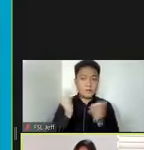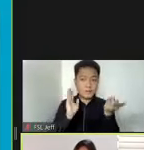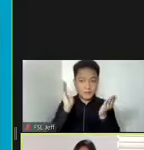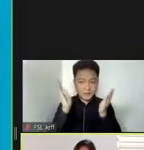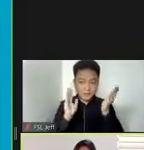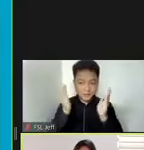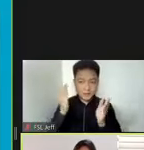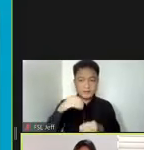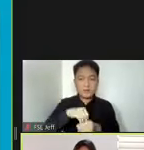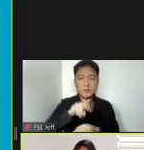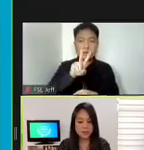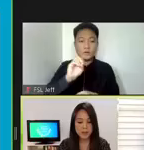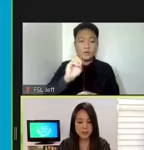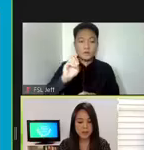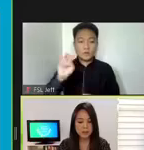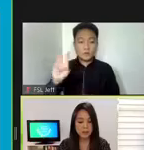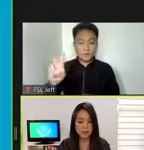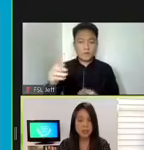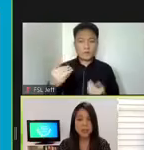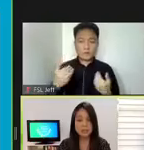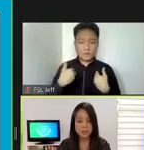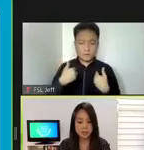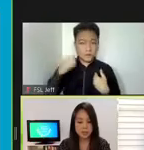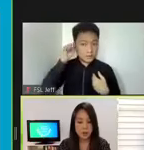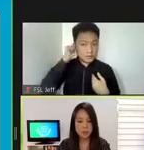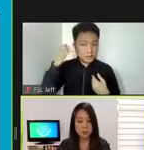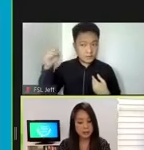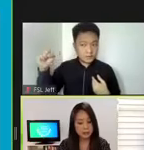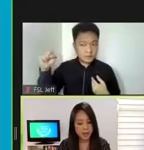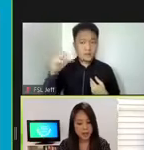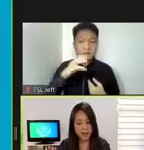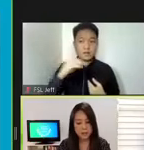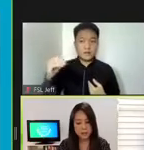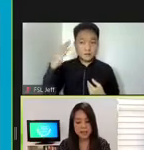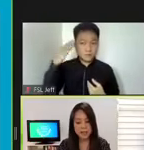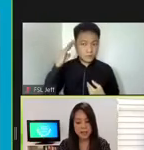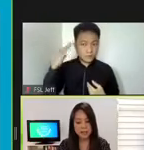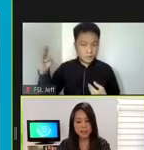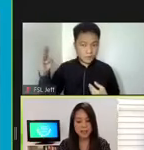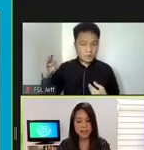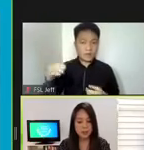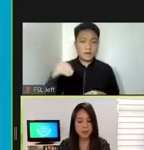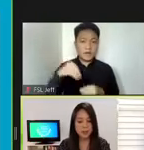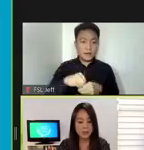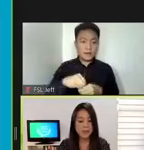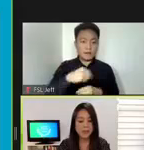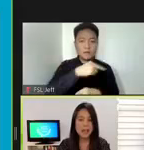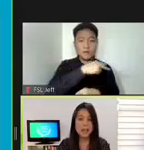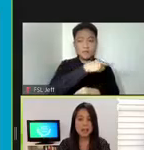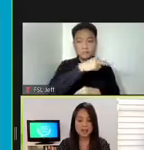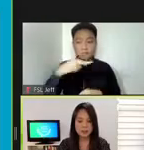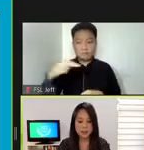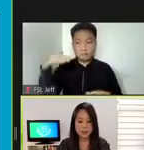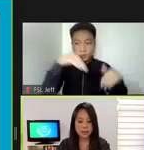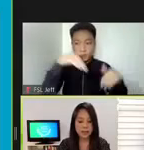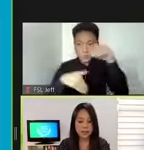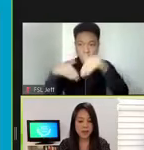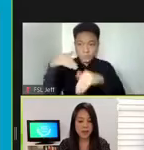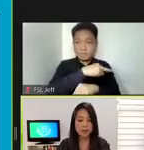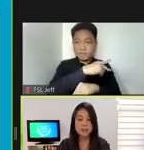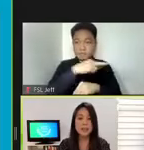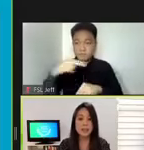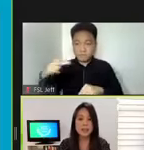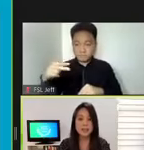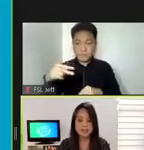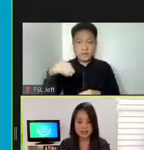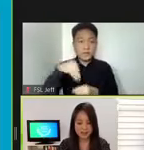freestyle relay swimming events at the fourth ASEAN Paralympic Games in Thailand. He's the first amputee to reach the peak